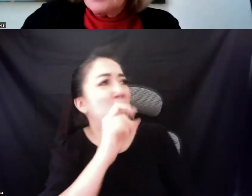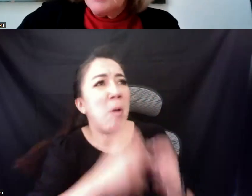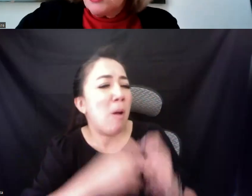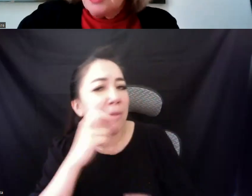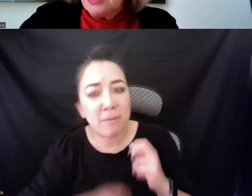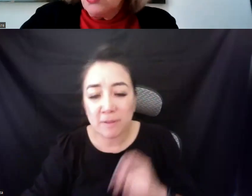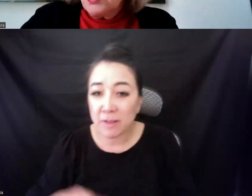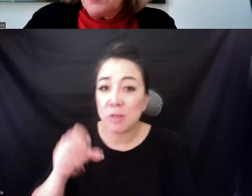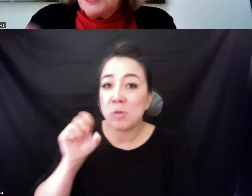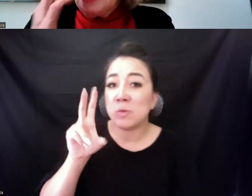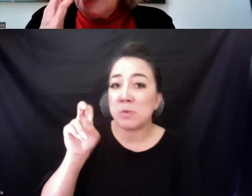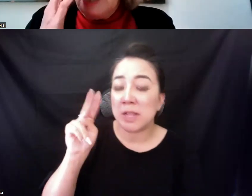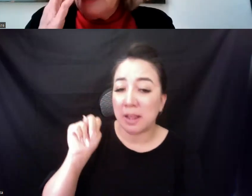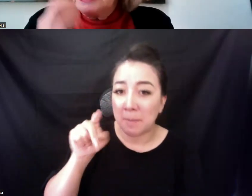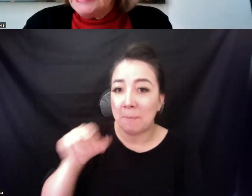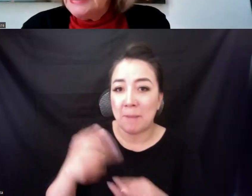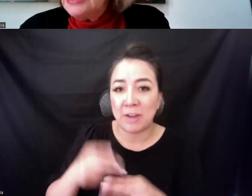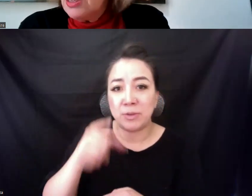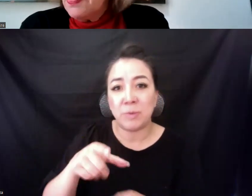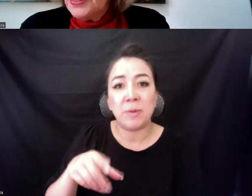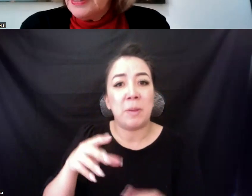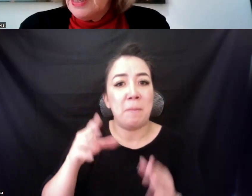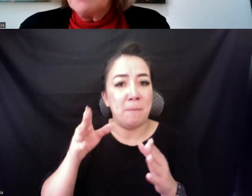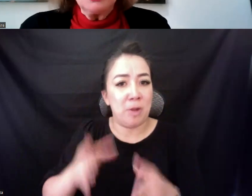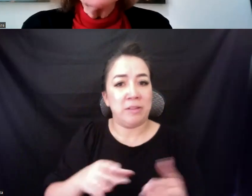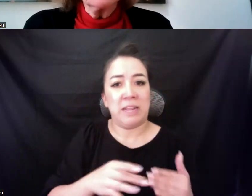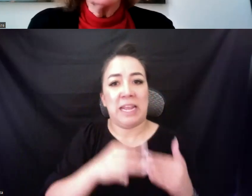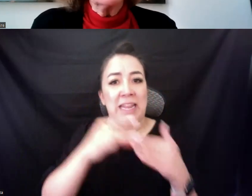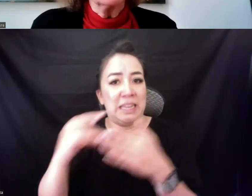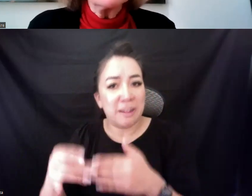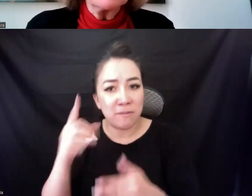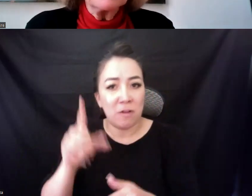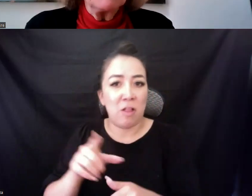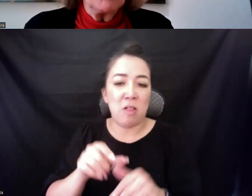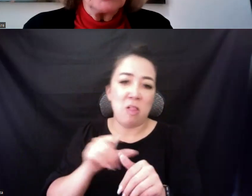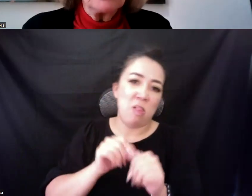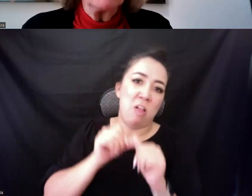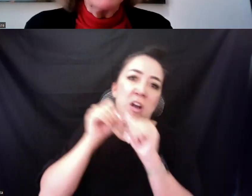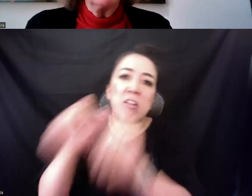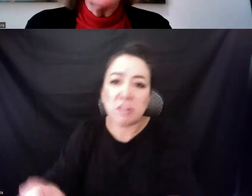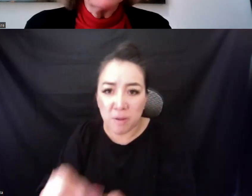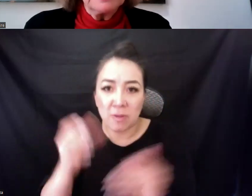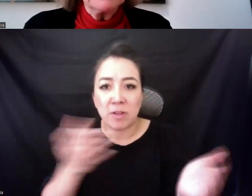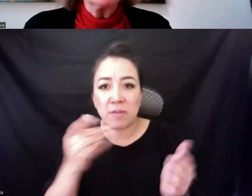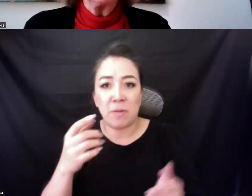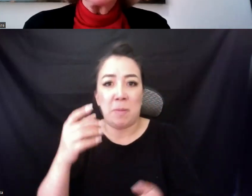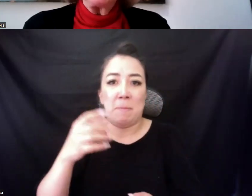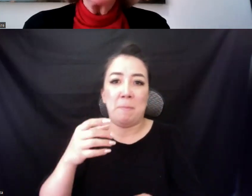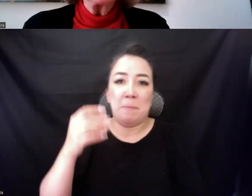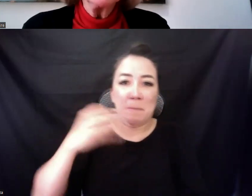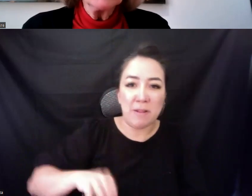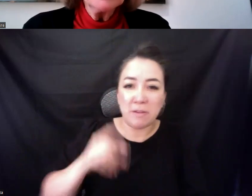So Susan mentioned that you were the person taking the lead on the long-term services and support sort of benefit that you